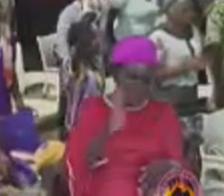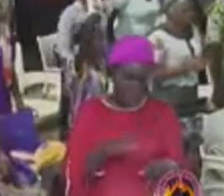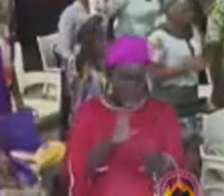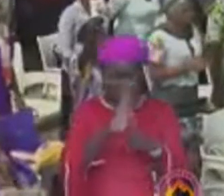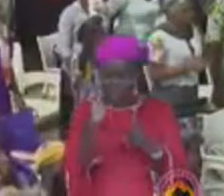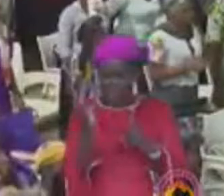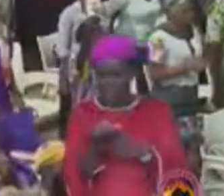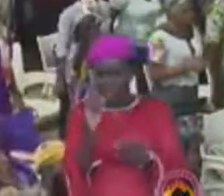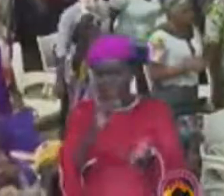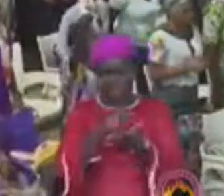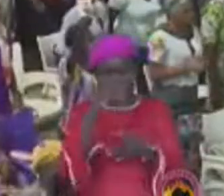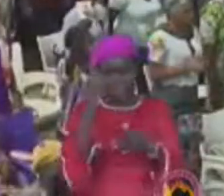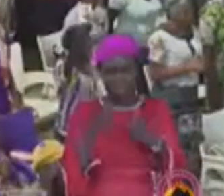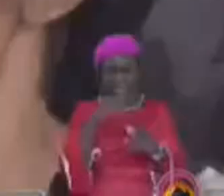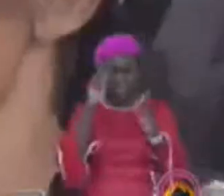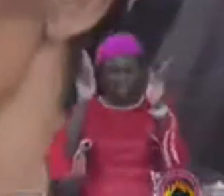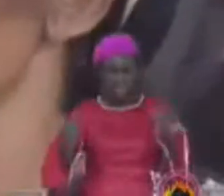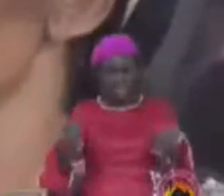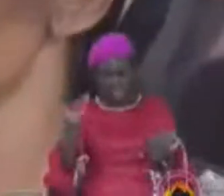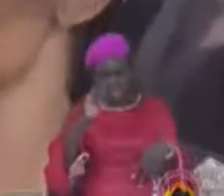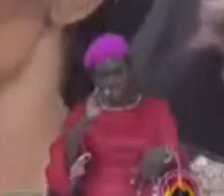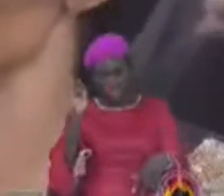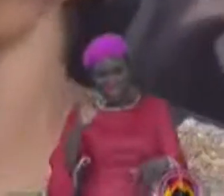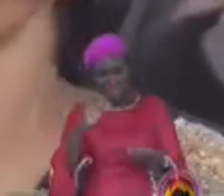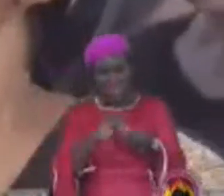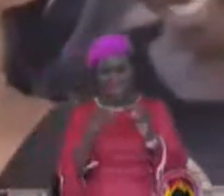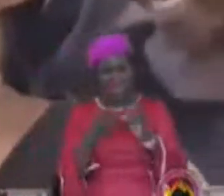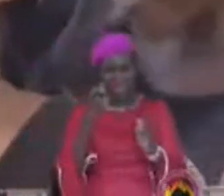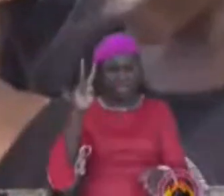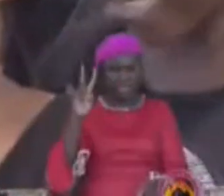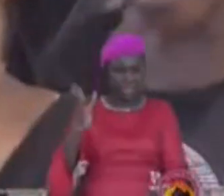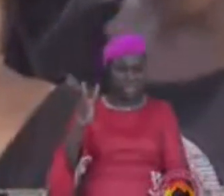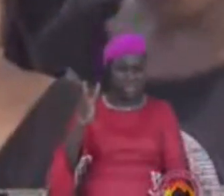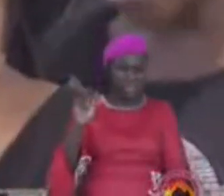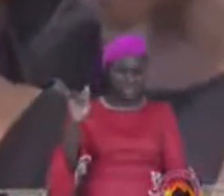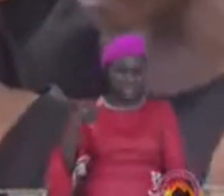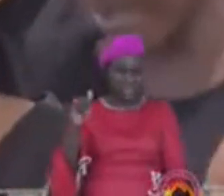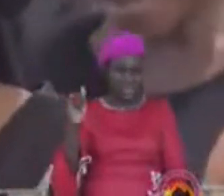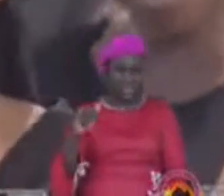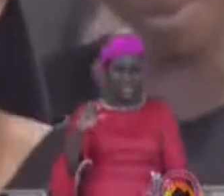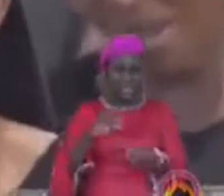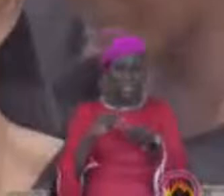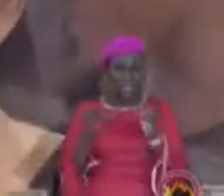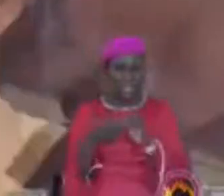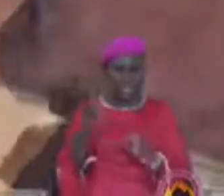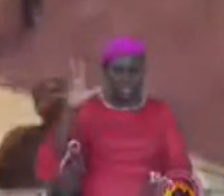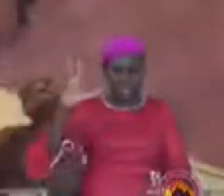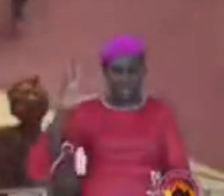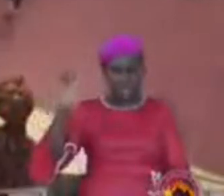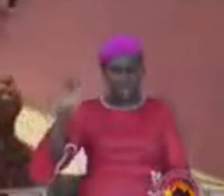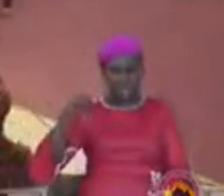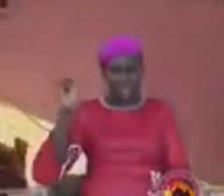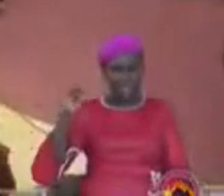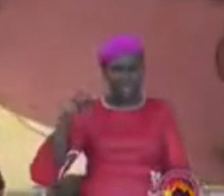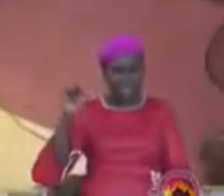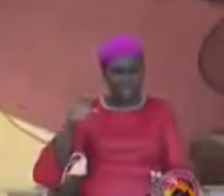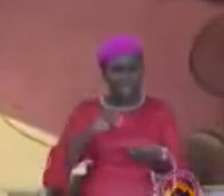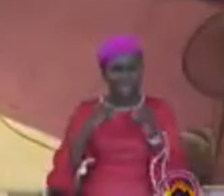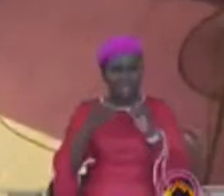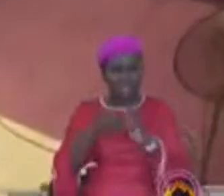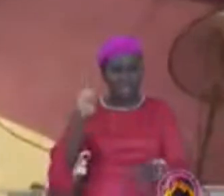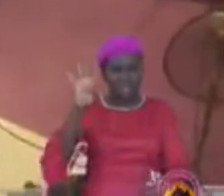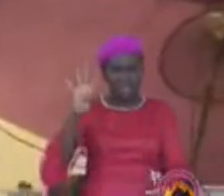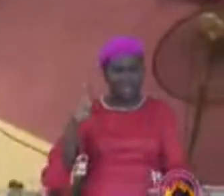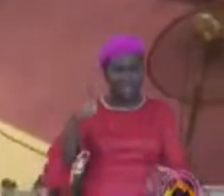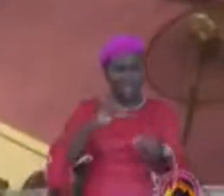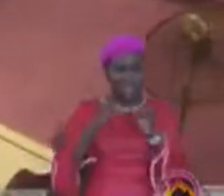as a first person. Number two. Number three. Number four,